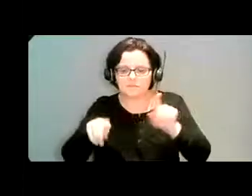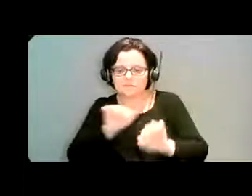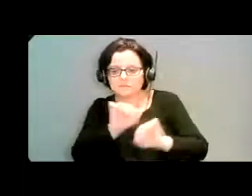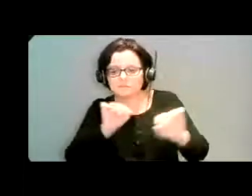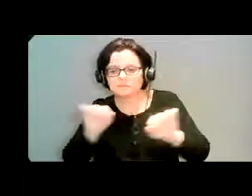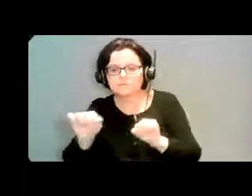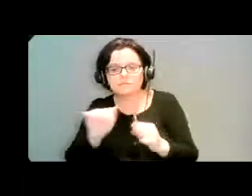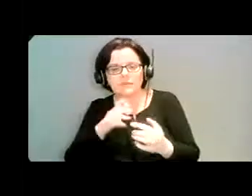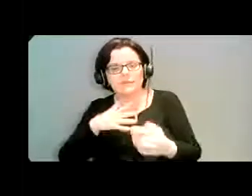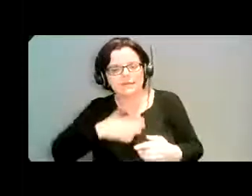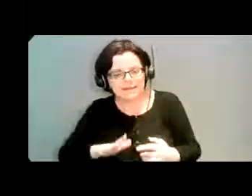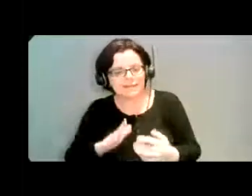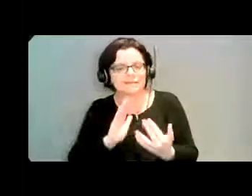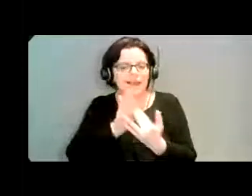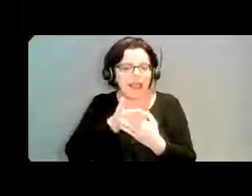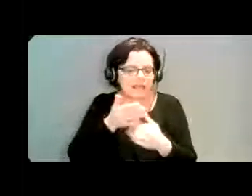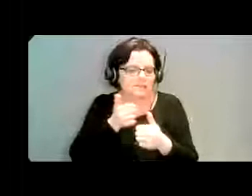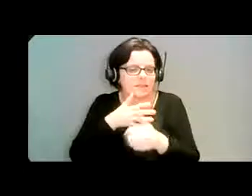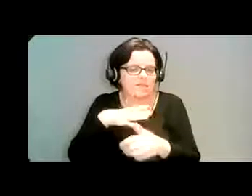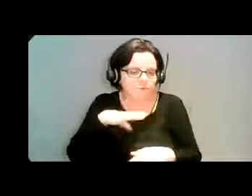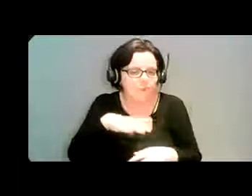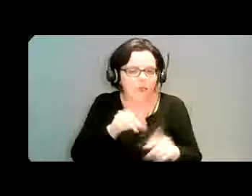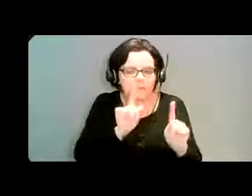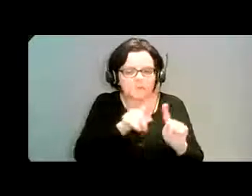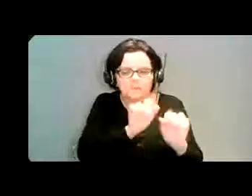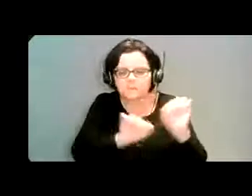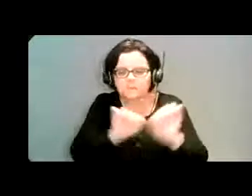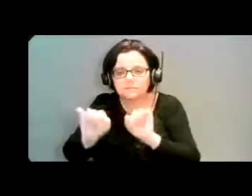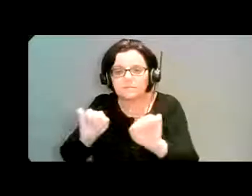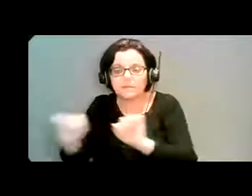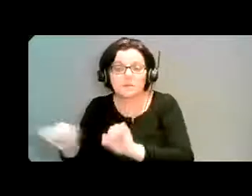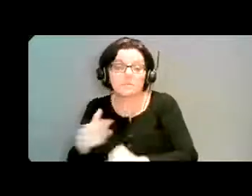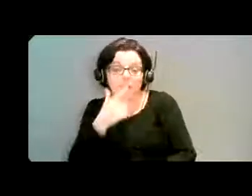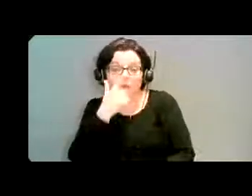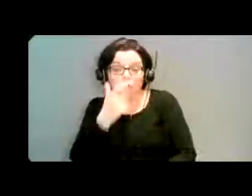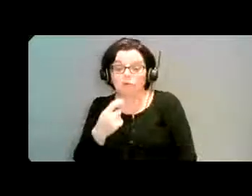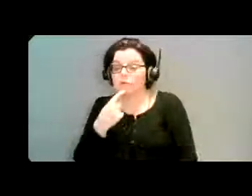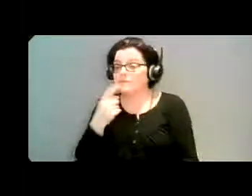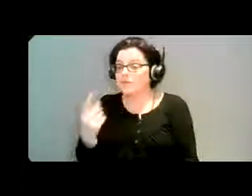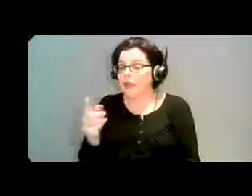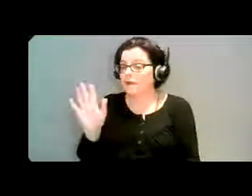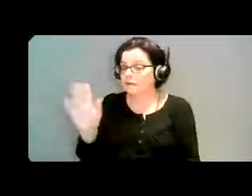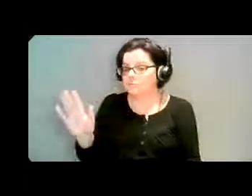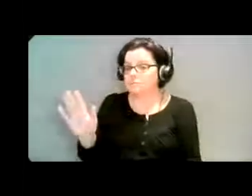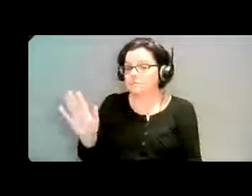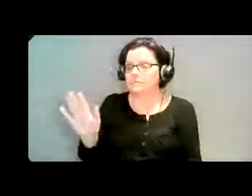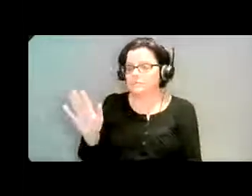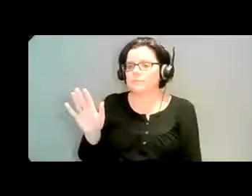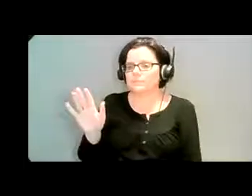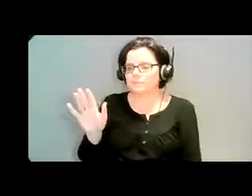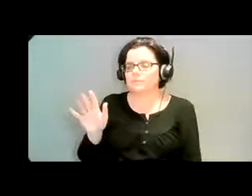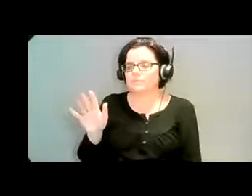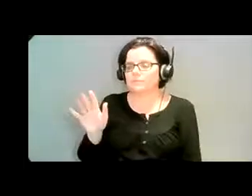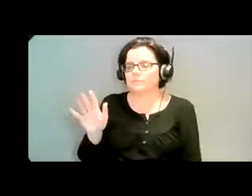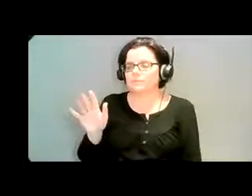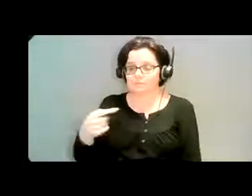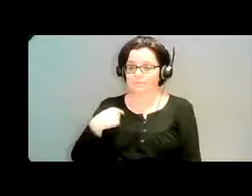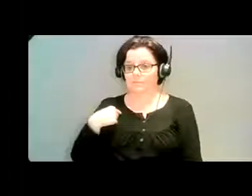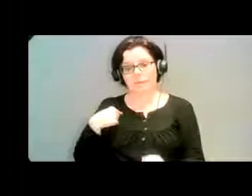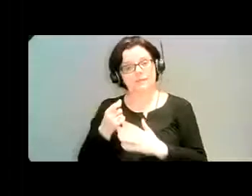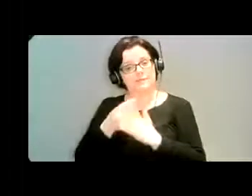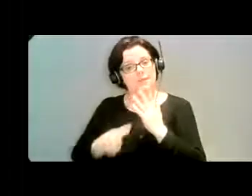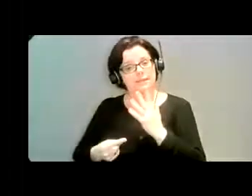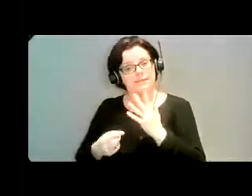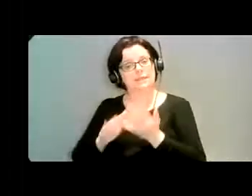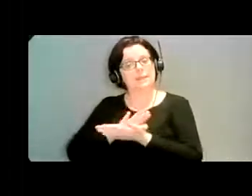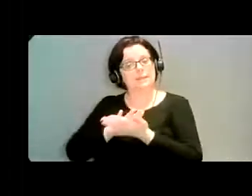access requirements, but sometimes you can make a good case to say, I'm really, because of my impairment, I